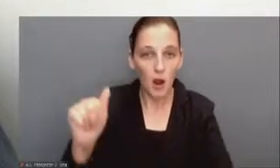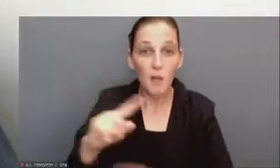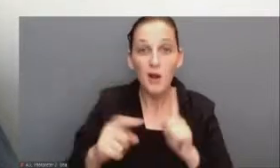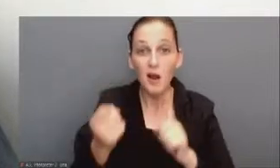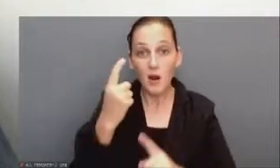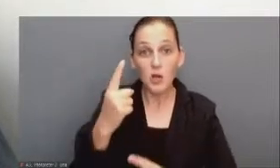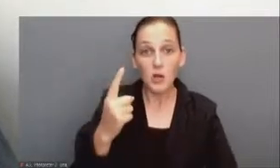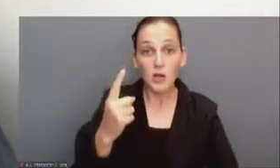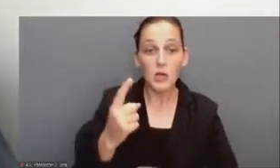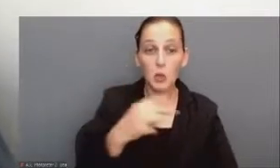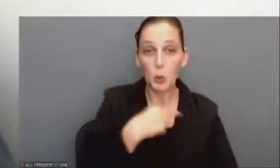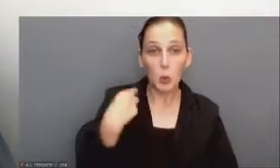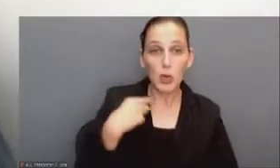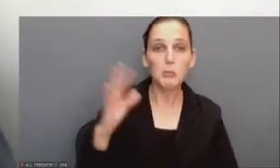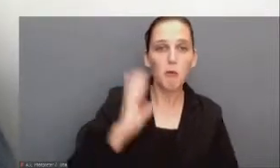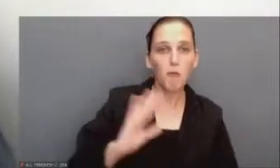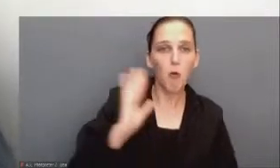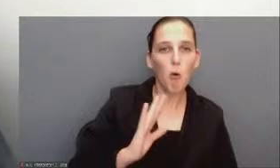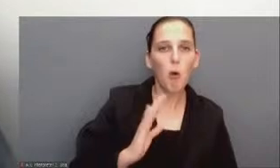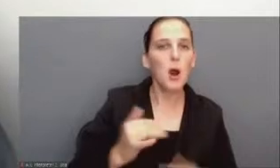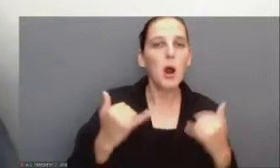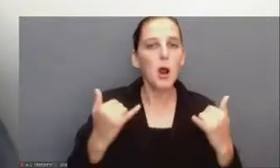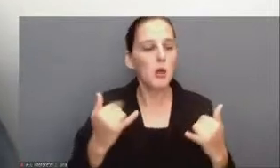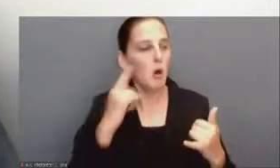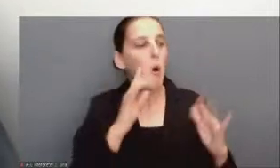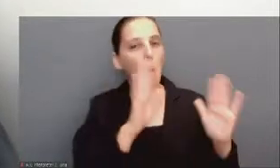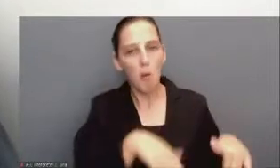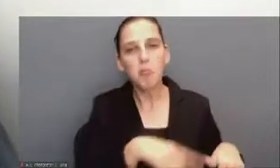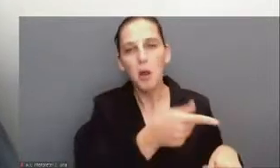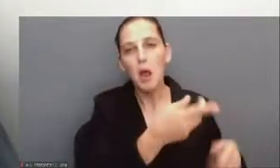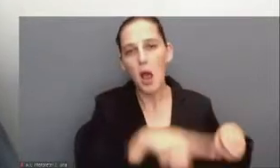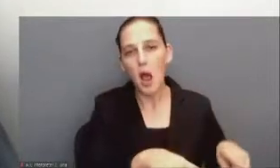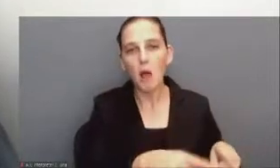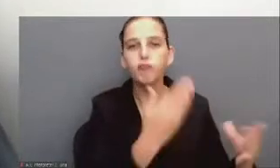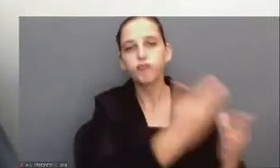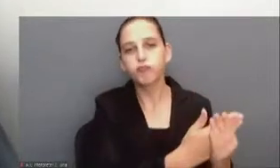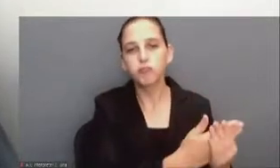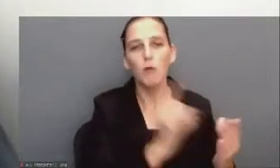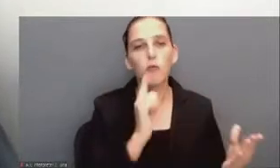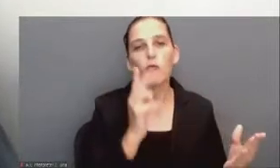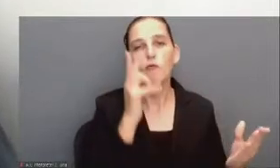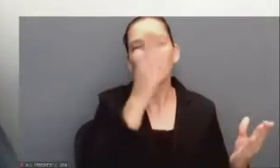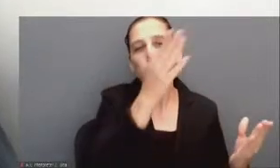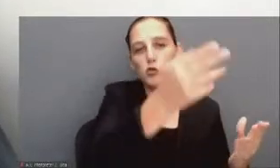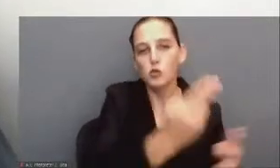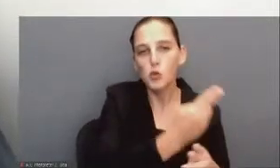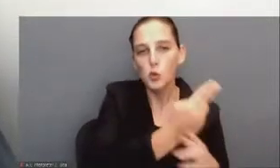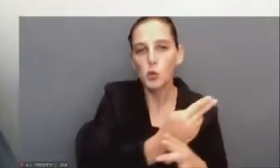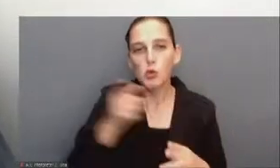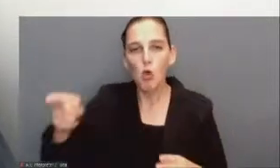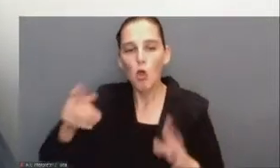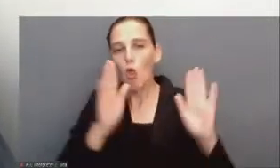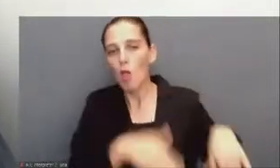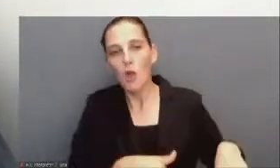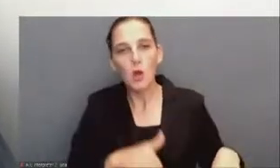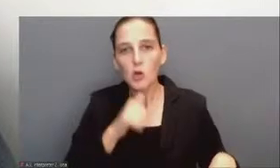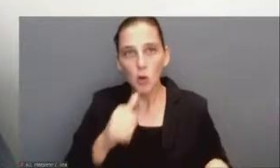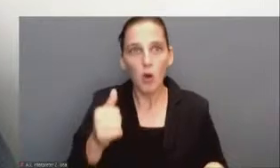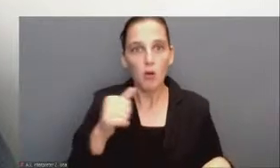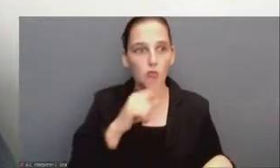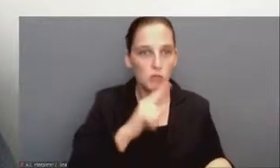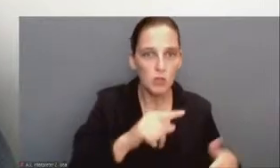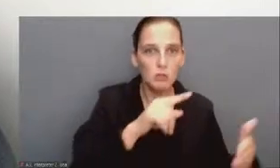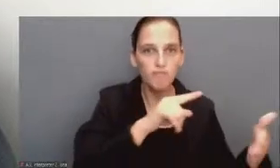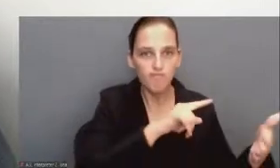will simply be filed away as is for future use, and there's no clear incentive at this point to make further revisions. So a clear benchmark statement by the